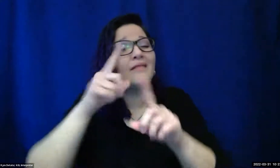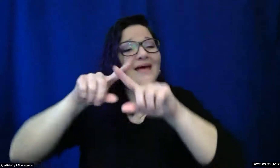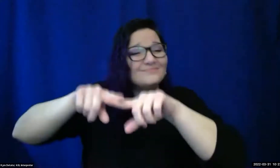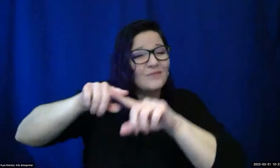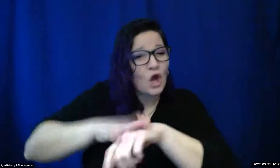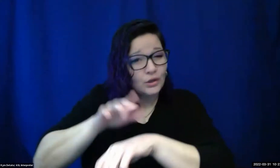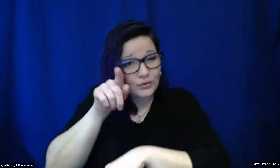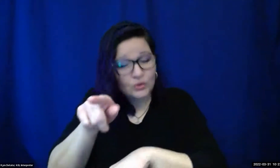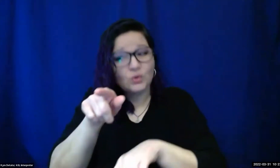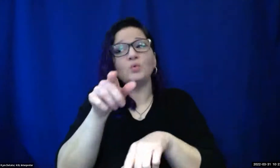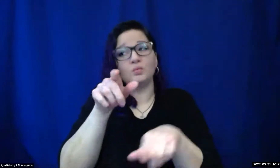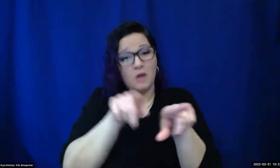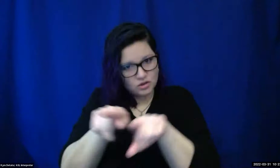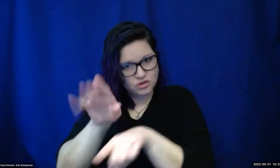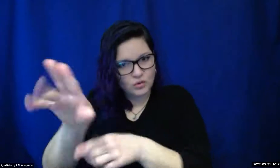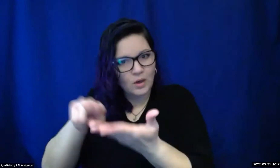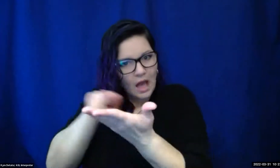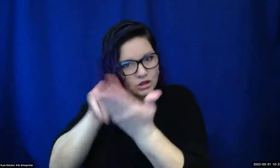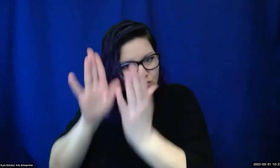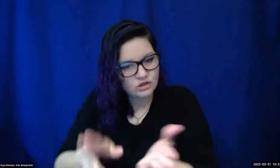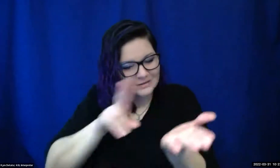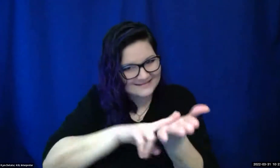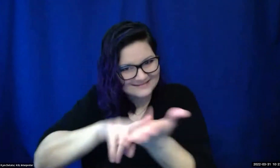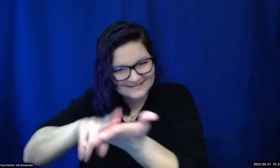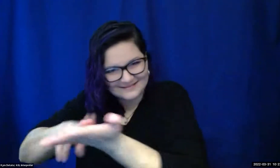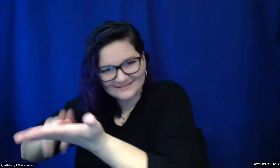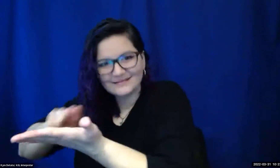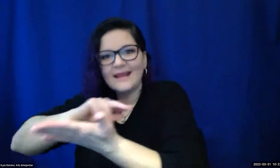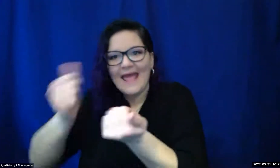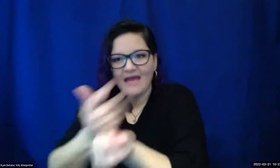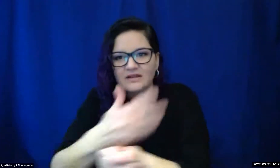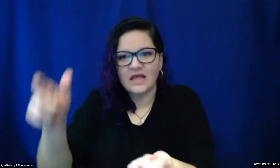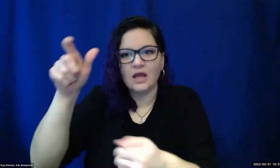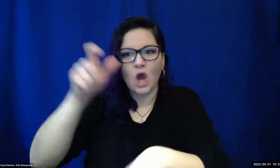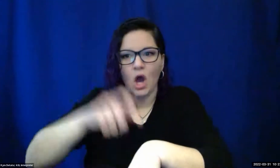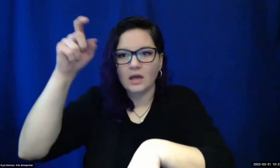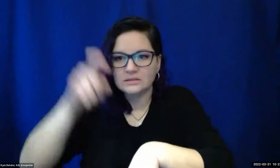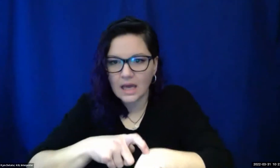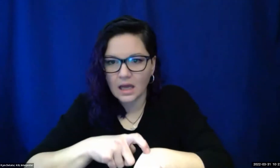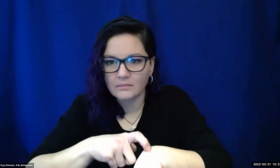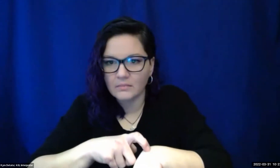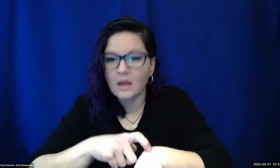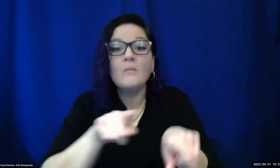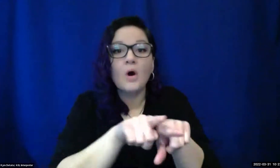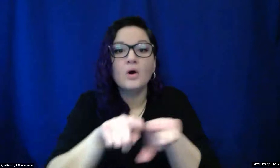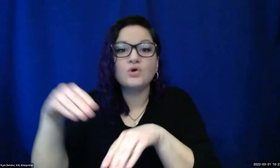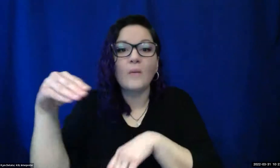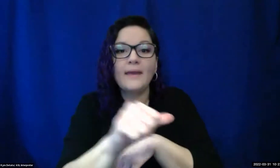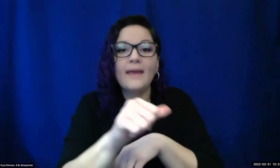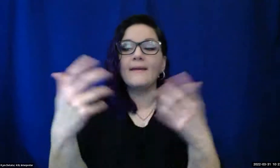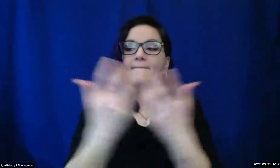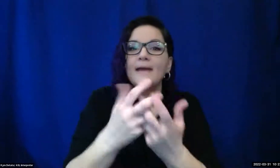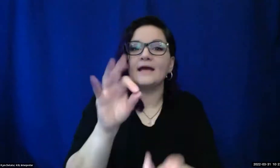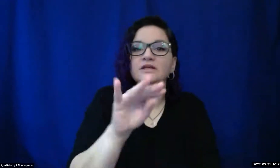and your contractor signing all of the documentation on time and paying the match fee also in